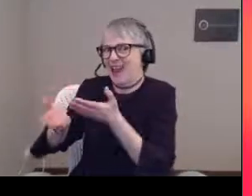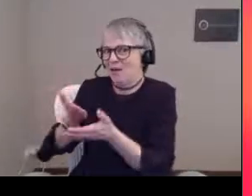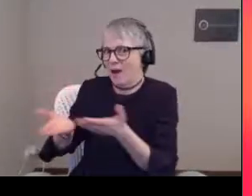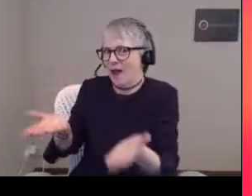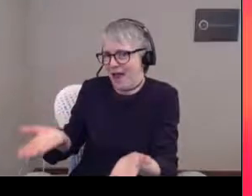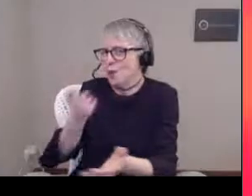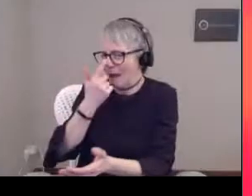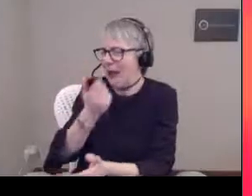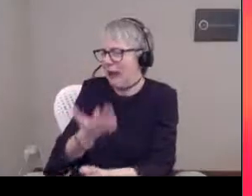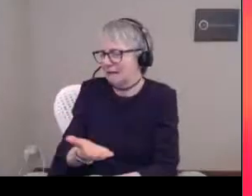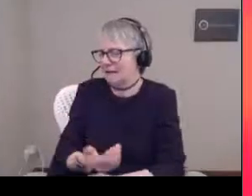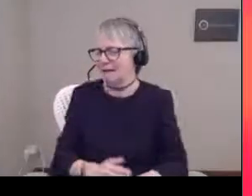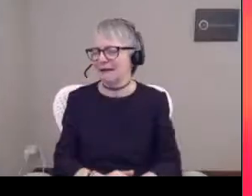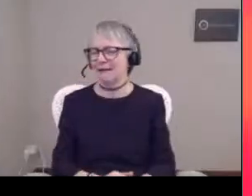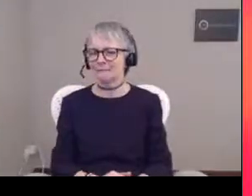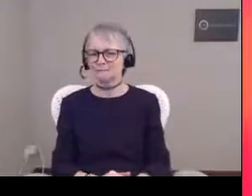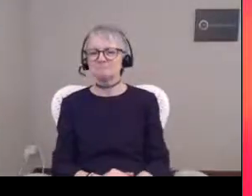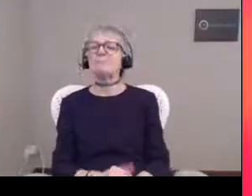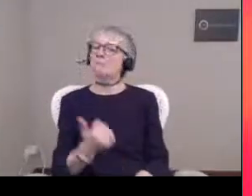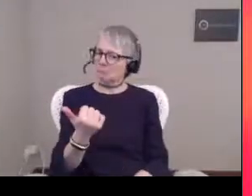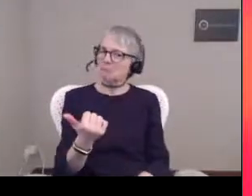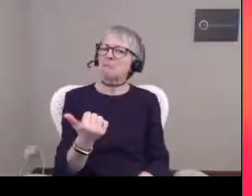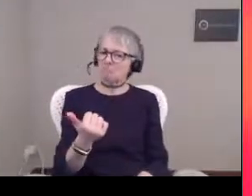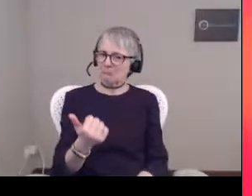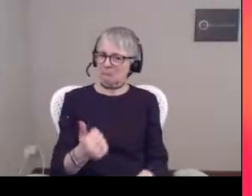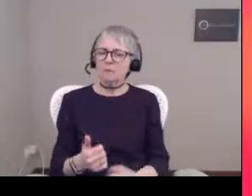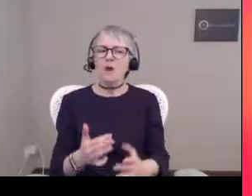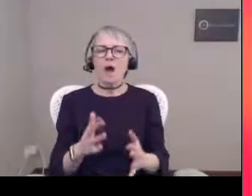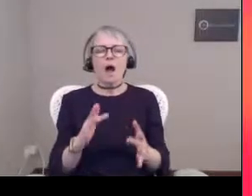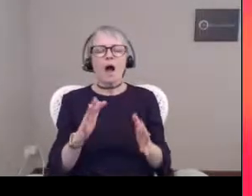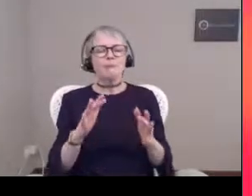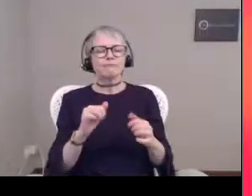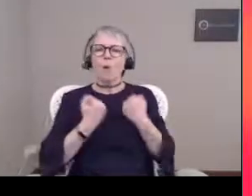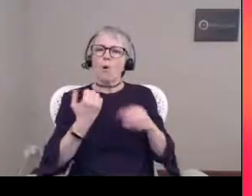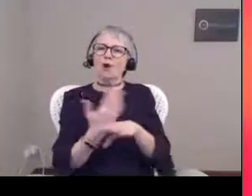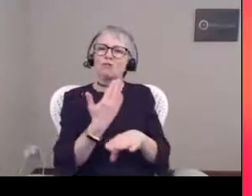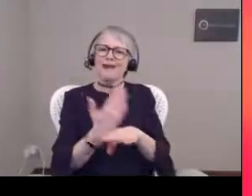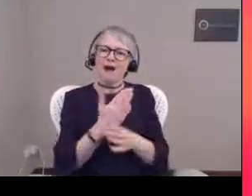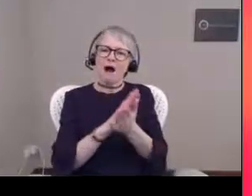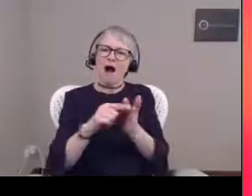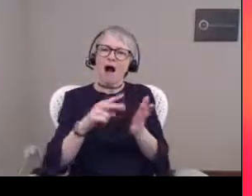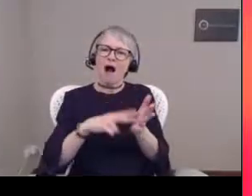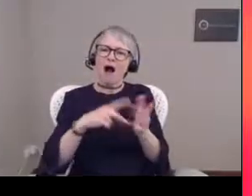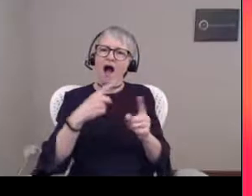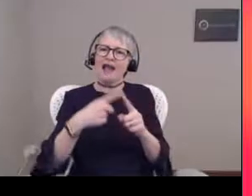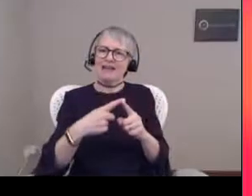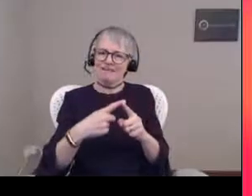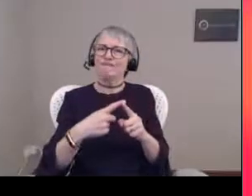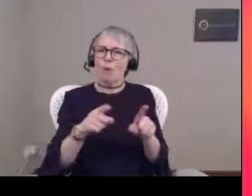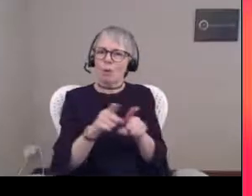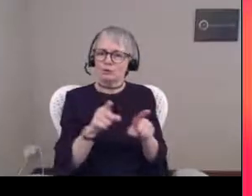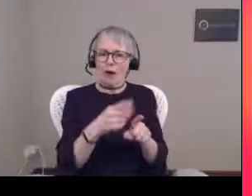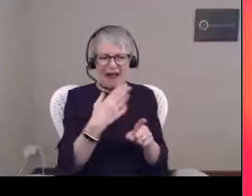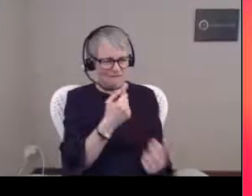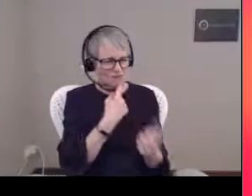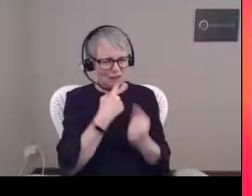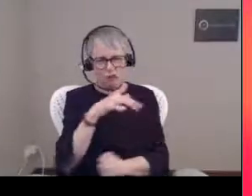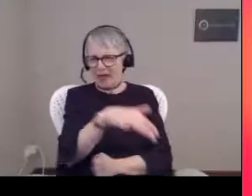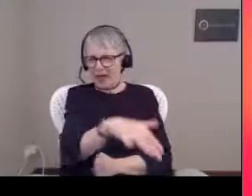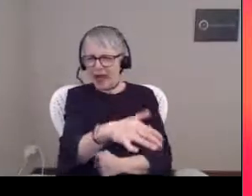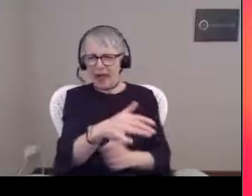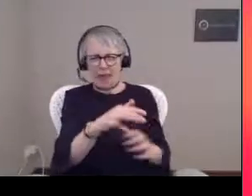great. And just a note here that the Career Hive will have lots of information on interviews, so there'll be some